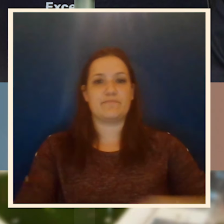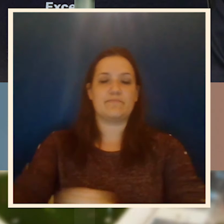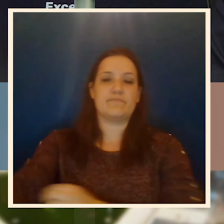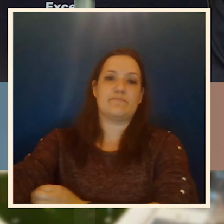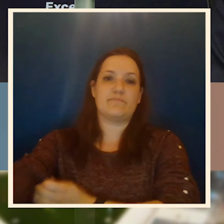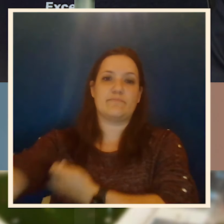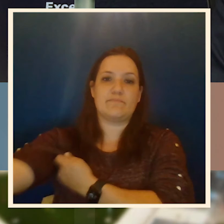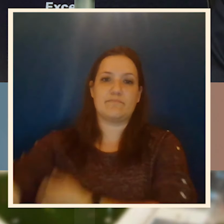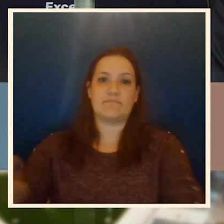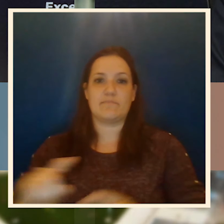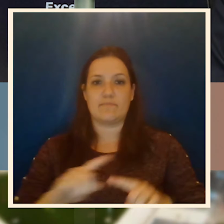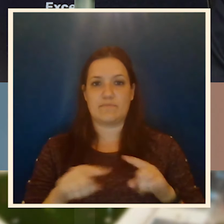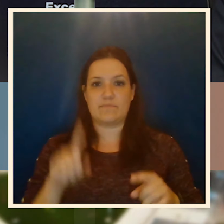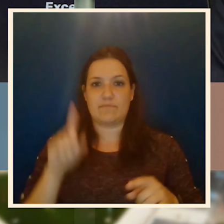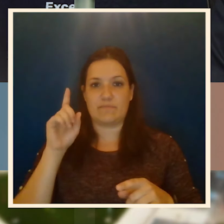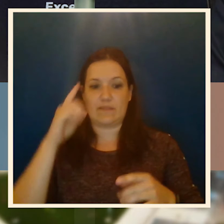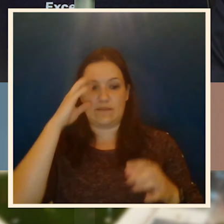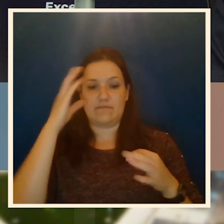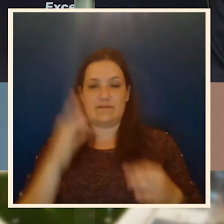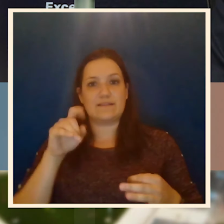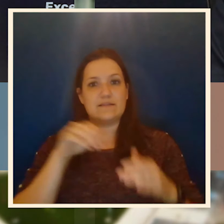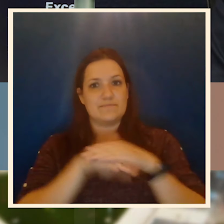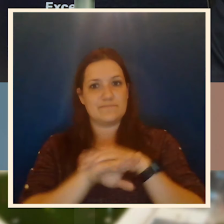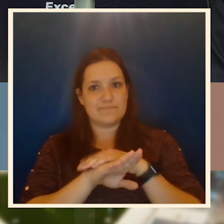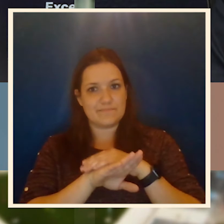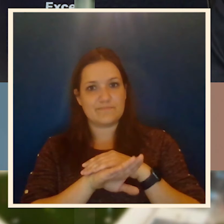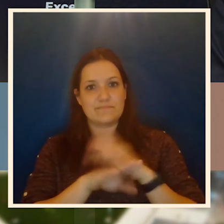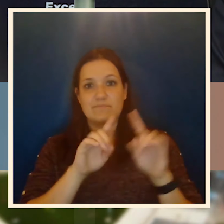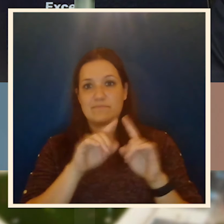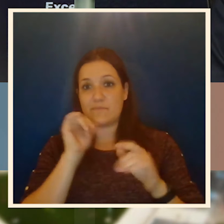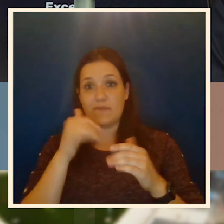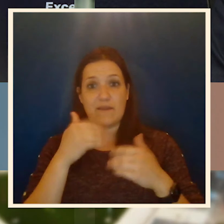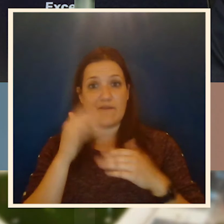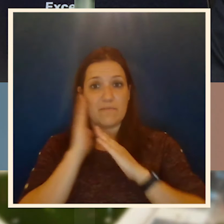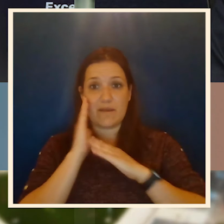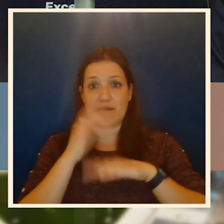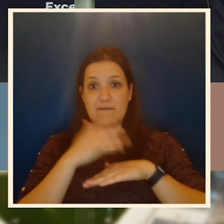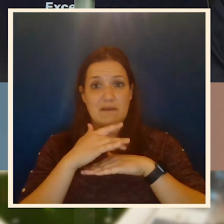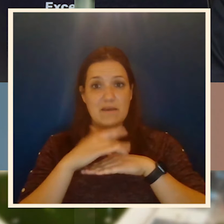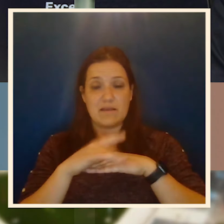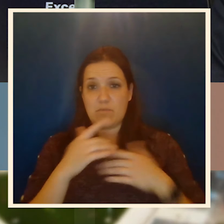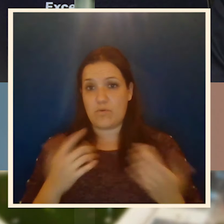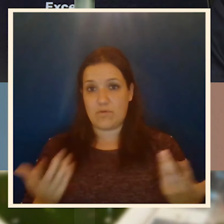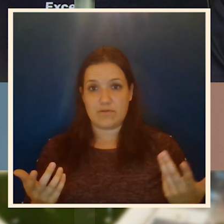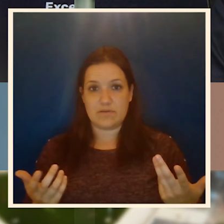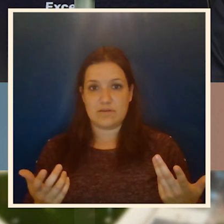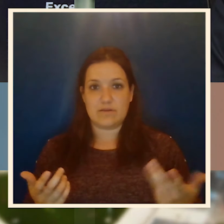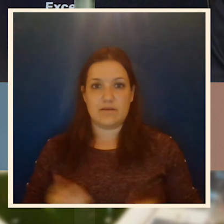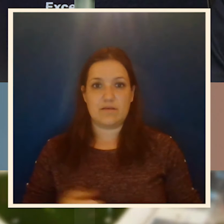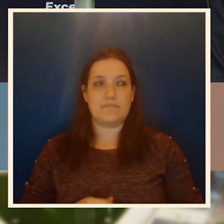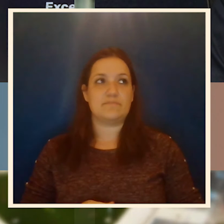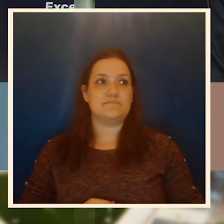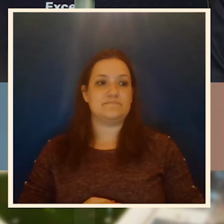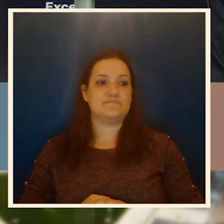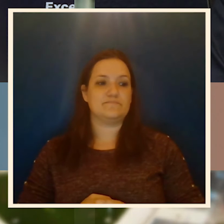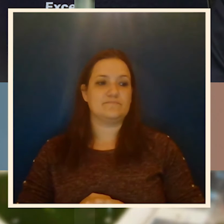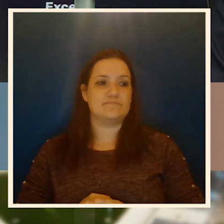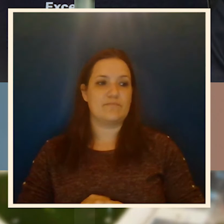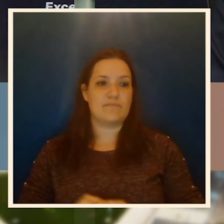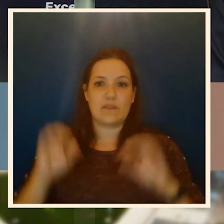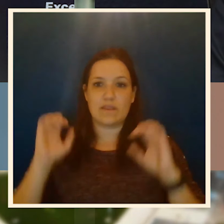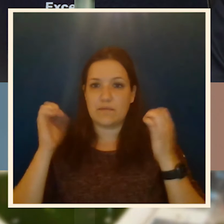under treatment by an emergency department physician, but a determination has been made that they need to be admitted. But there isn't a